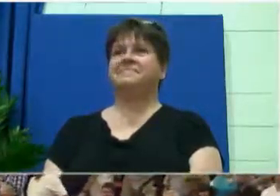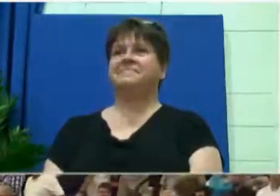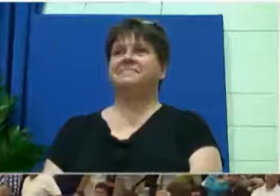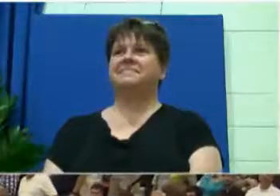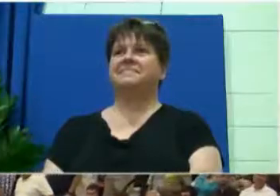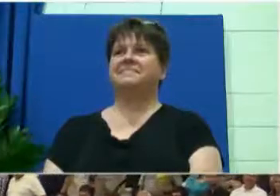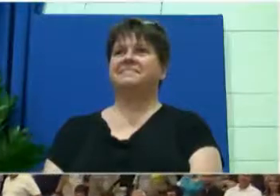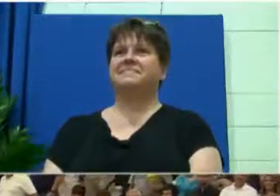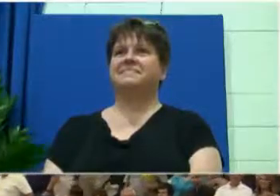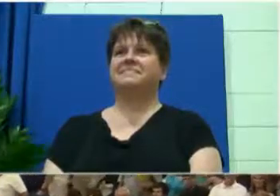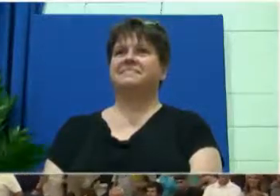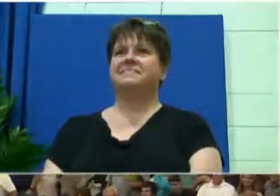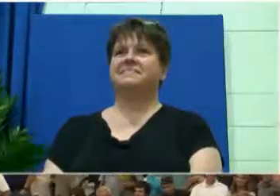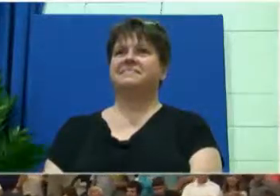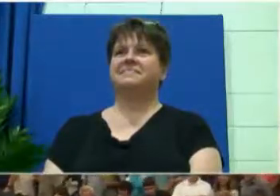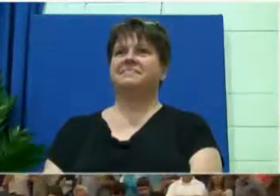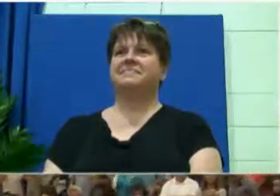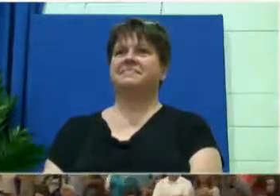Okay.